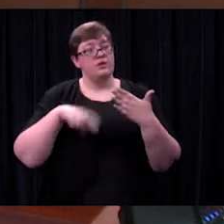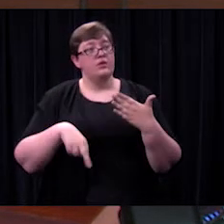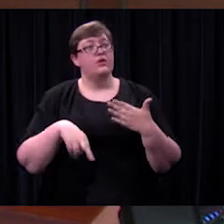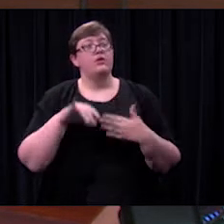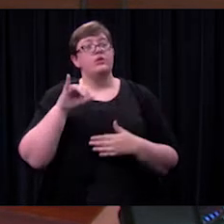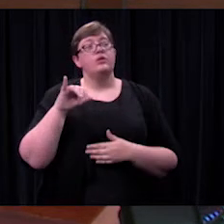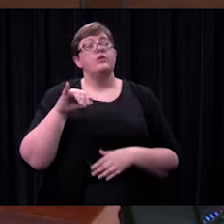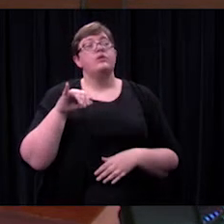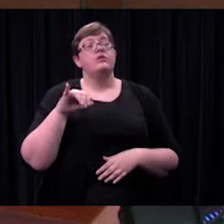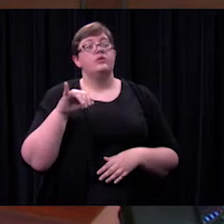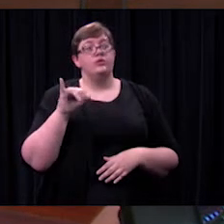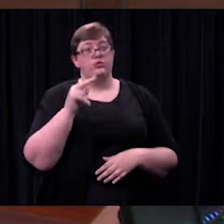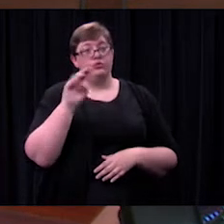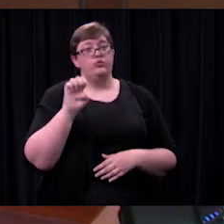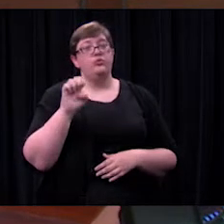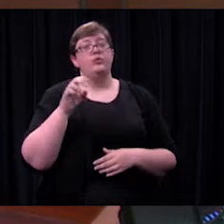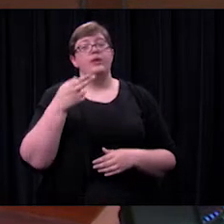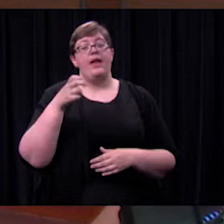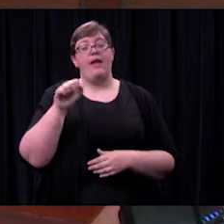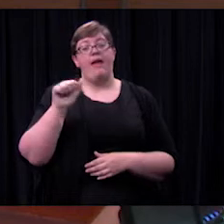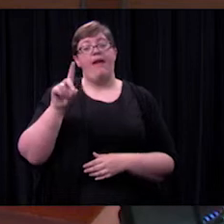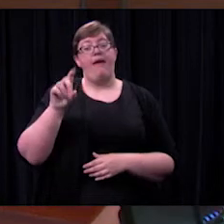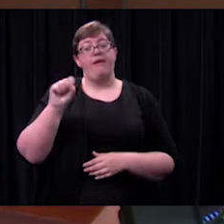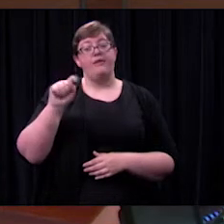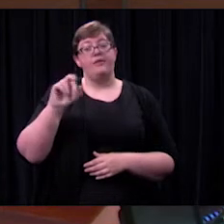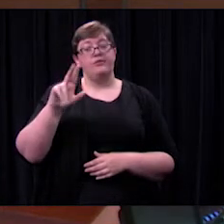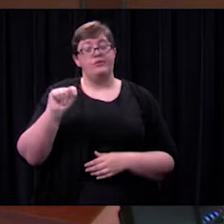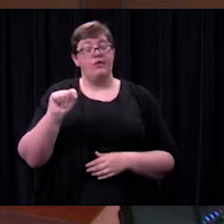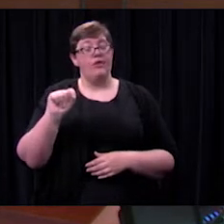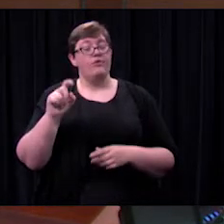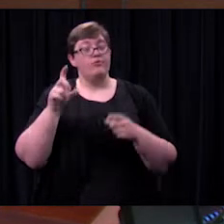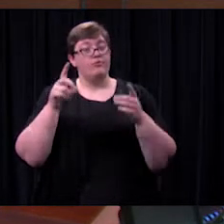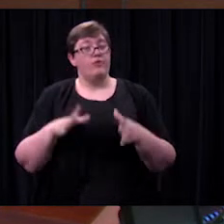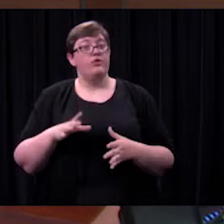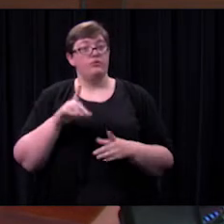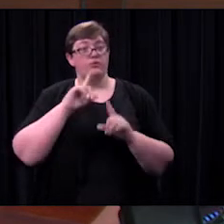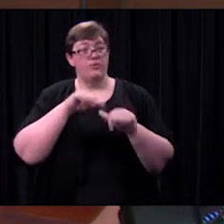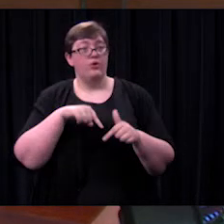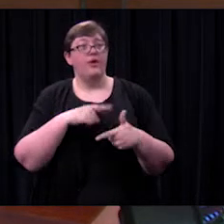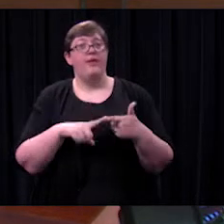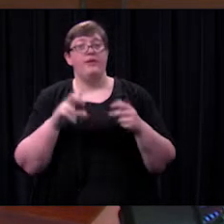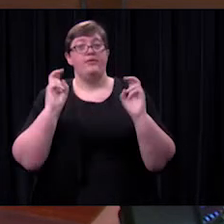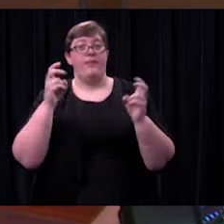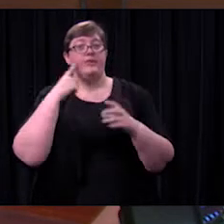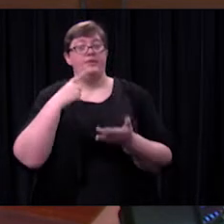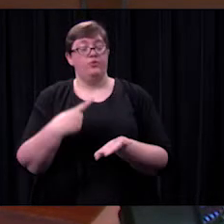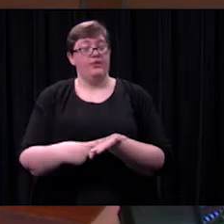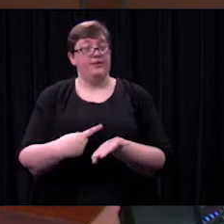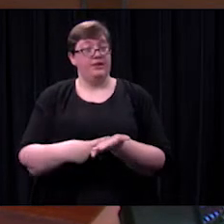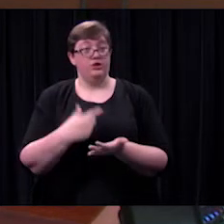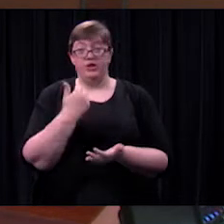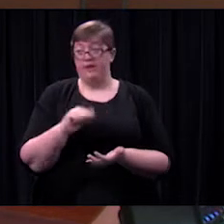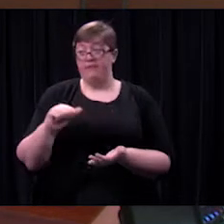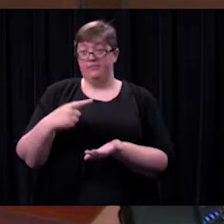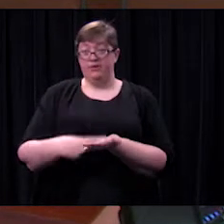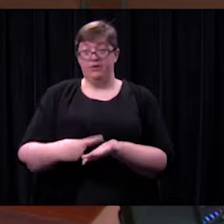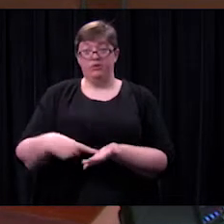report. And then topics for discussion. Does anyone have anything to discuss?